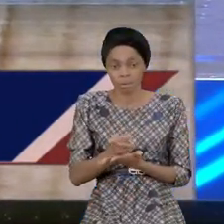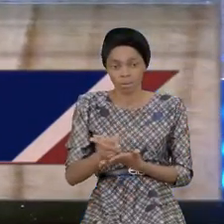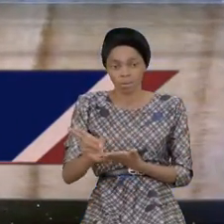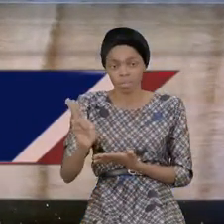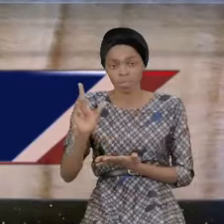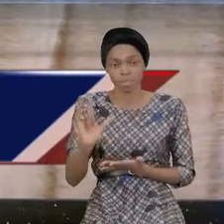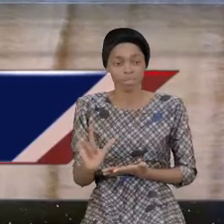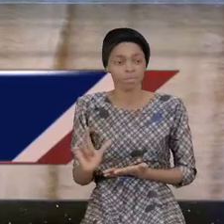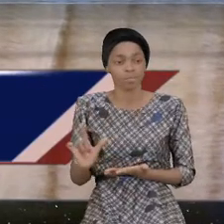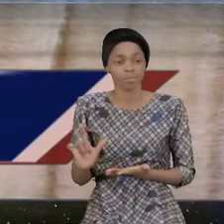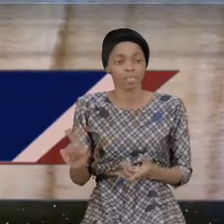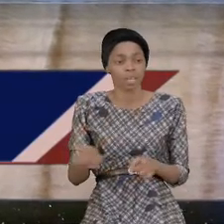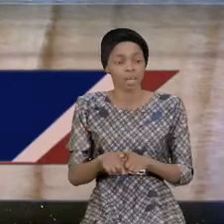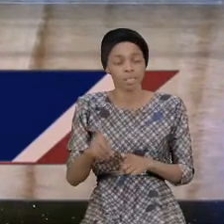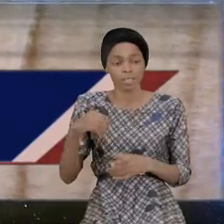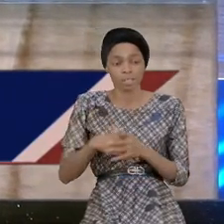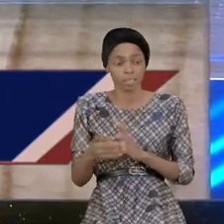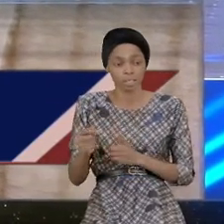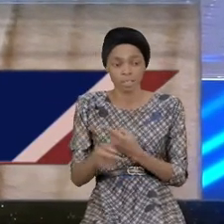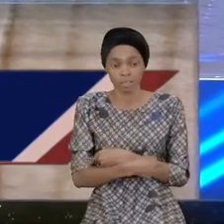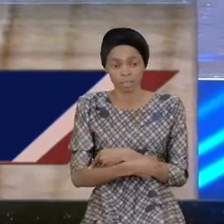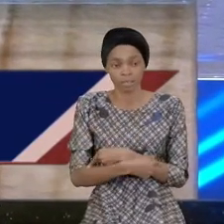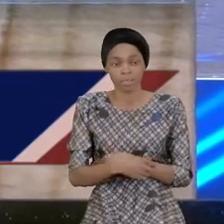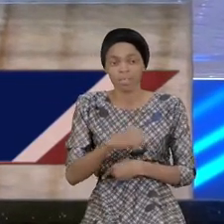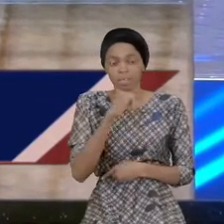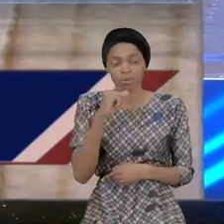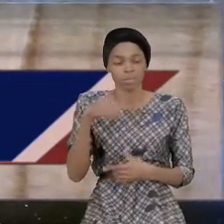walk honestly, as in the day,